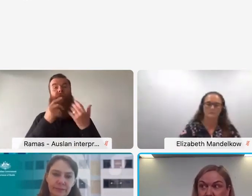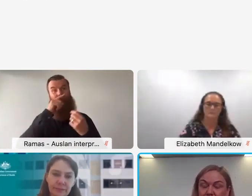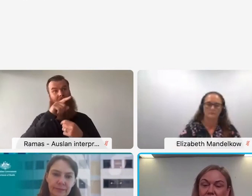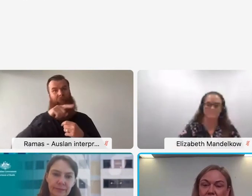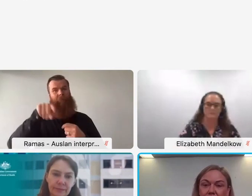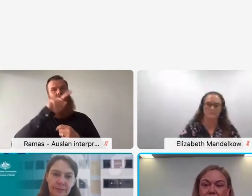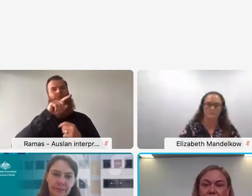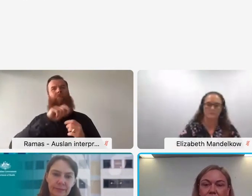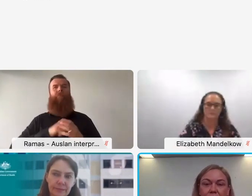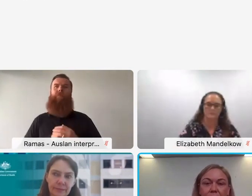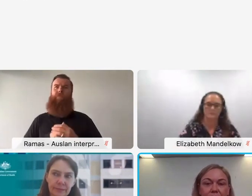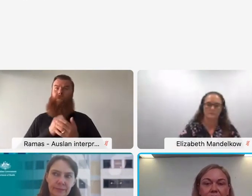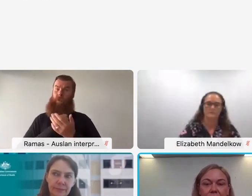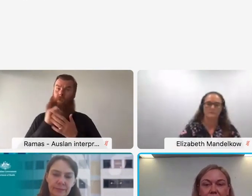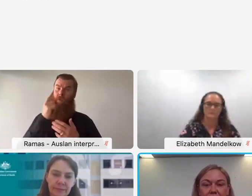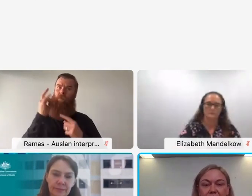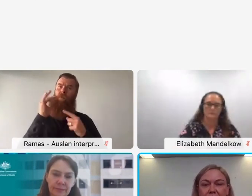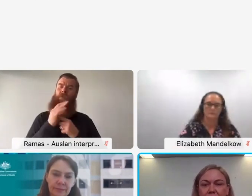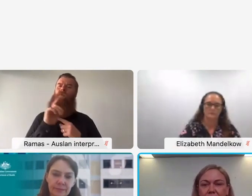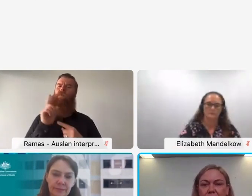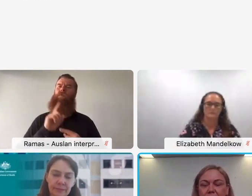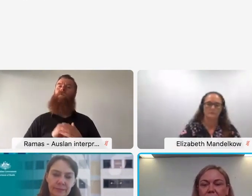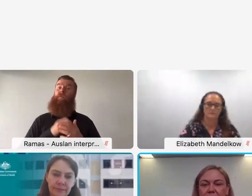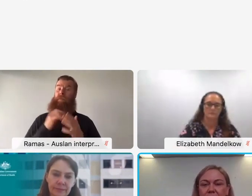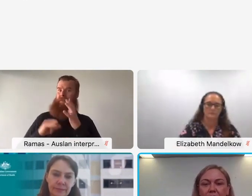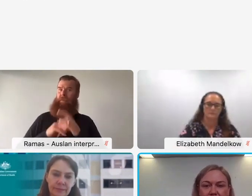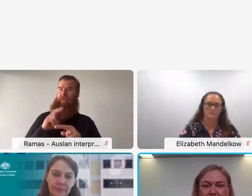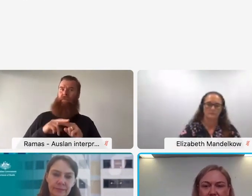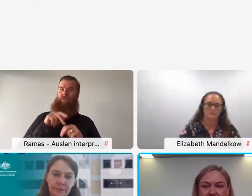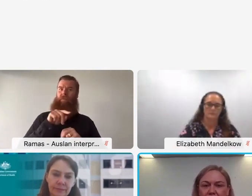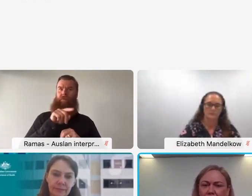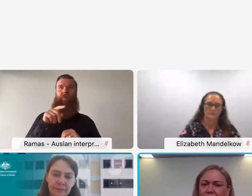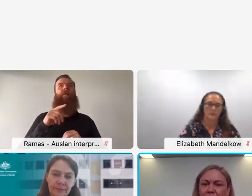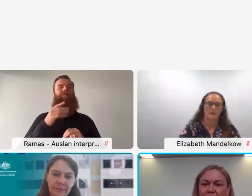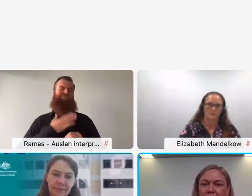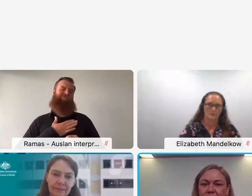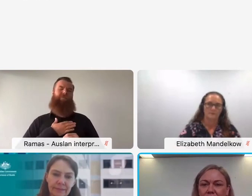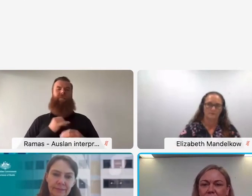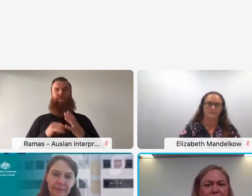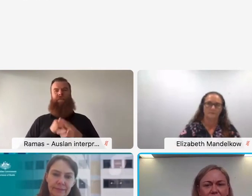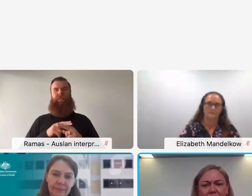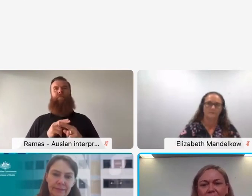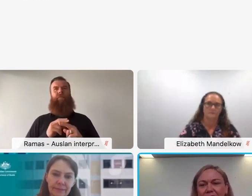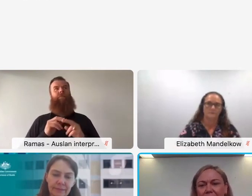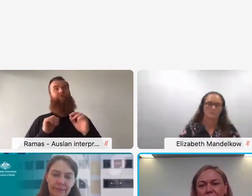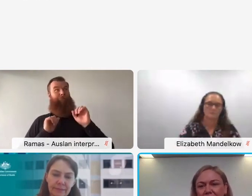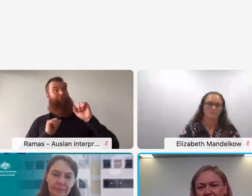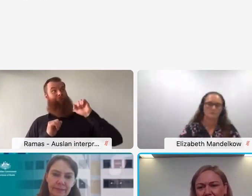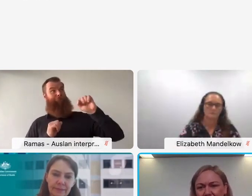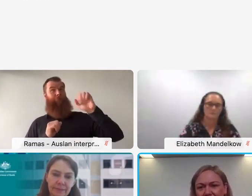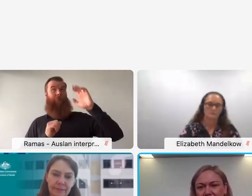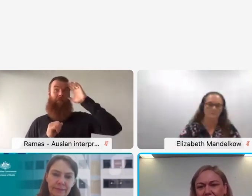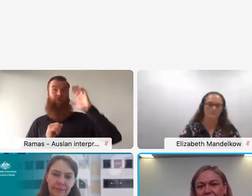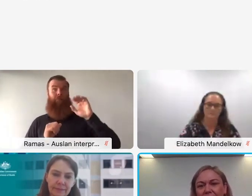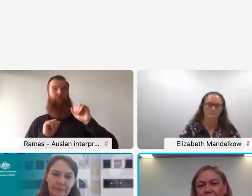really important to the workers that we engage with is their own country and their own communities. It's not something that they want to